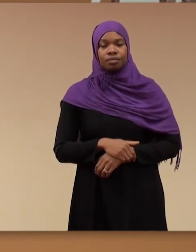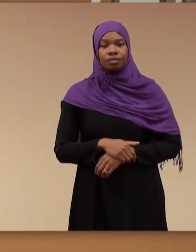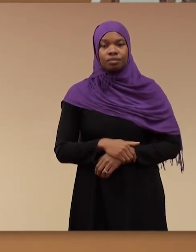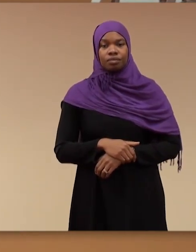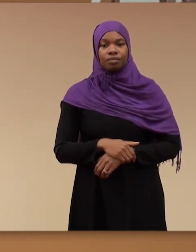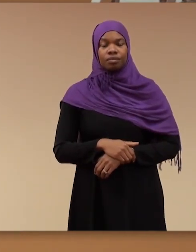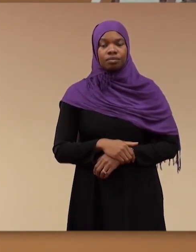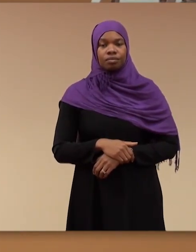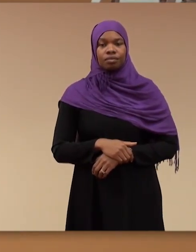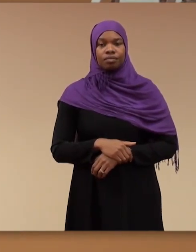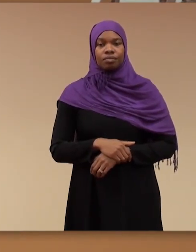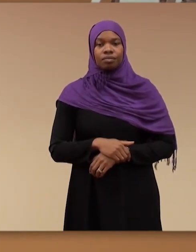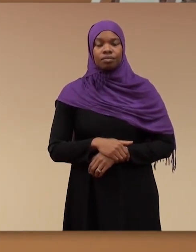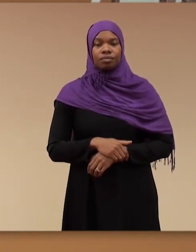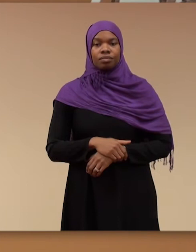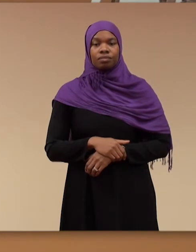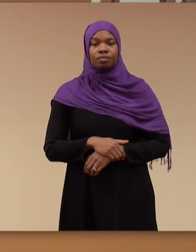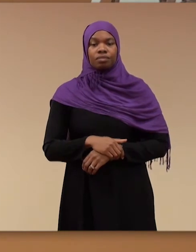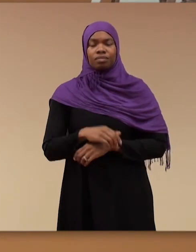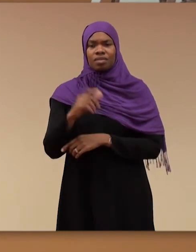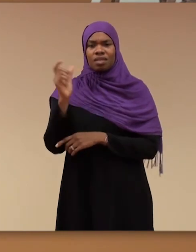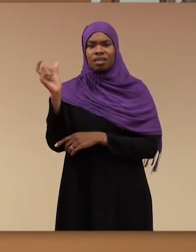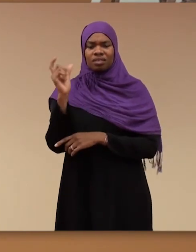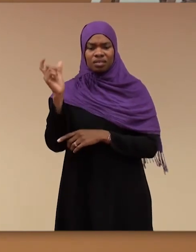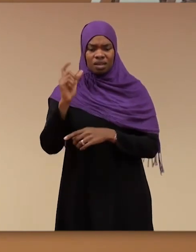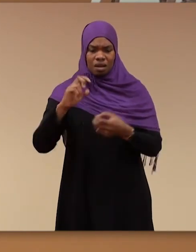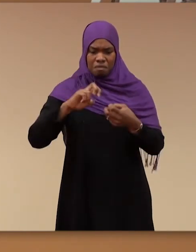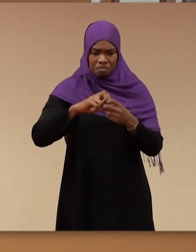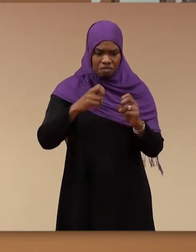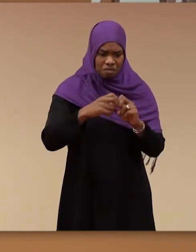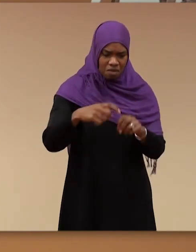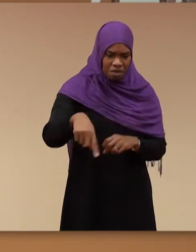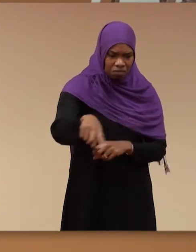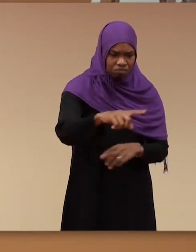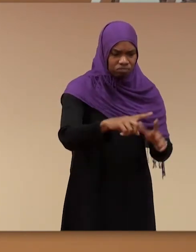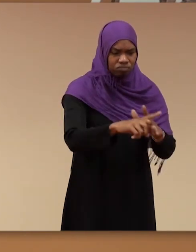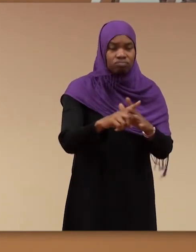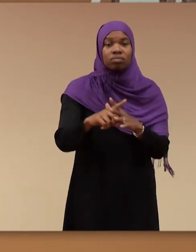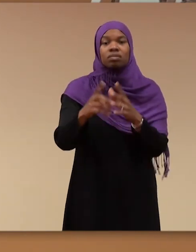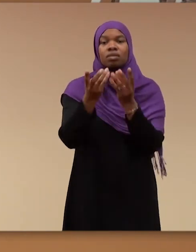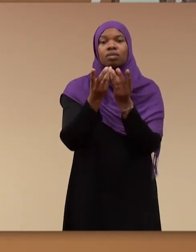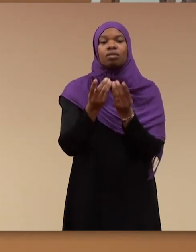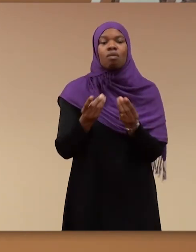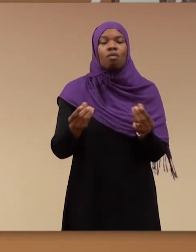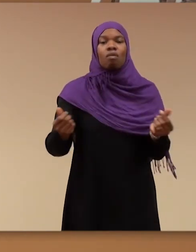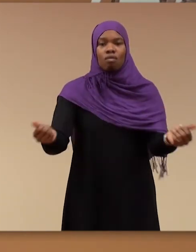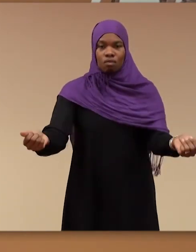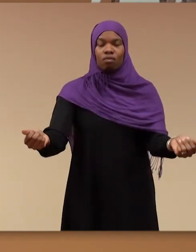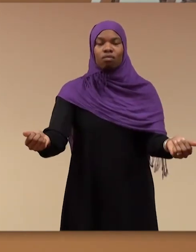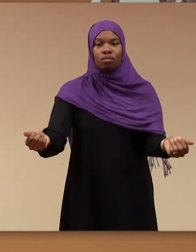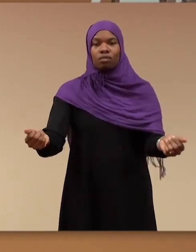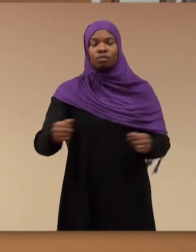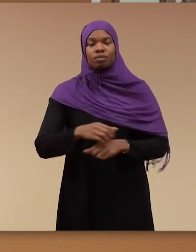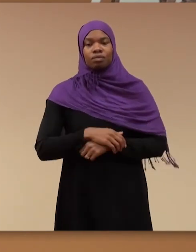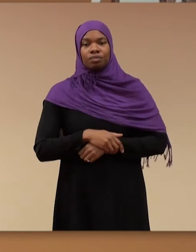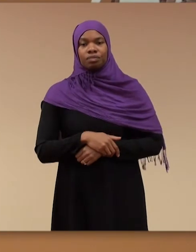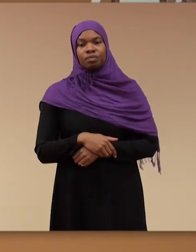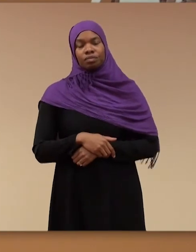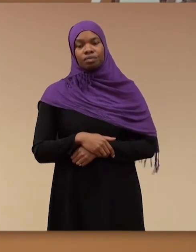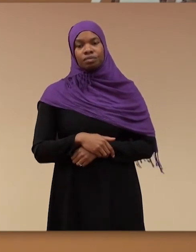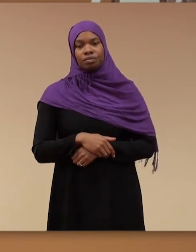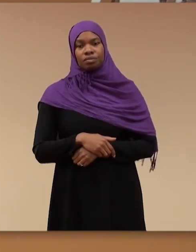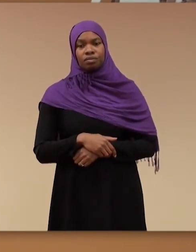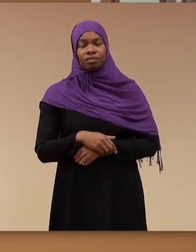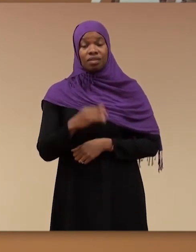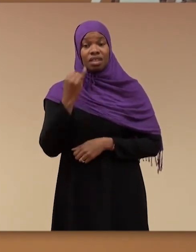the problems which humanity suffered for thousands of years after Islam. If we are coming from one